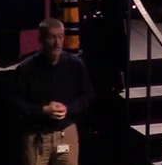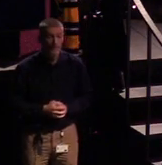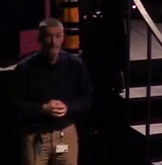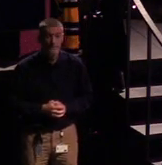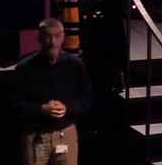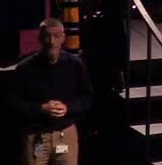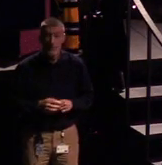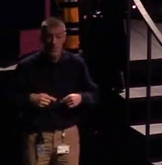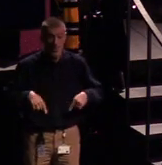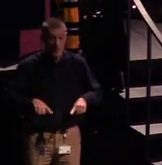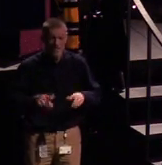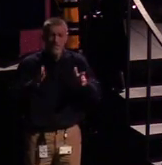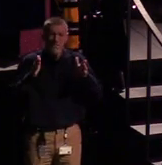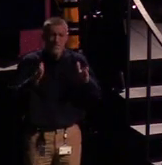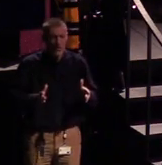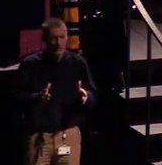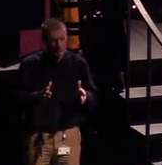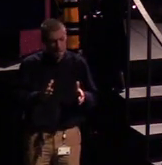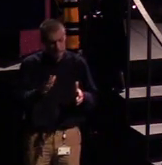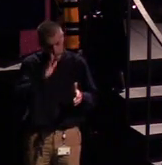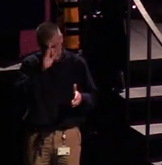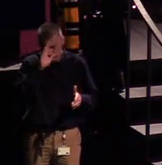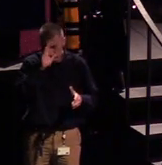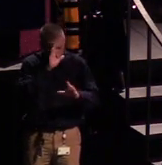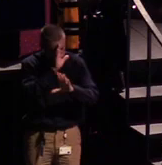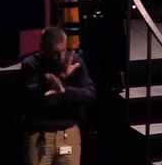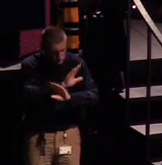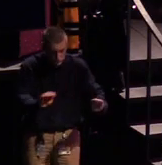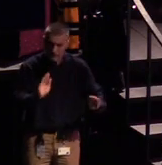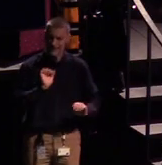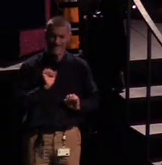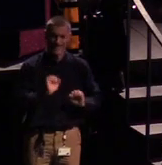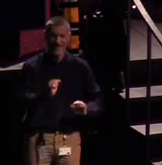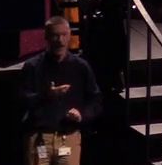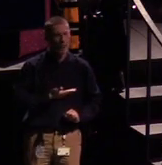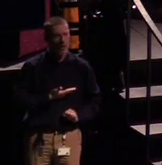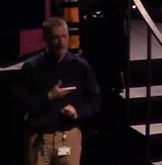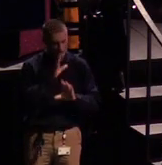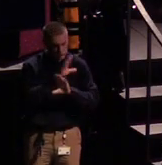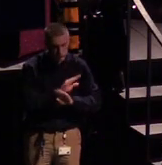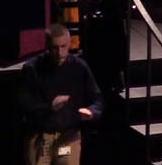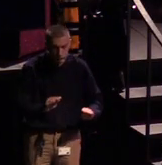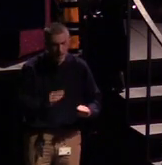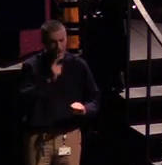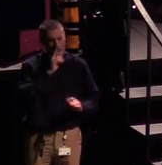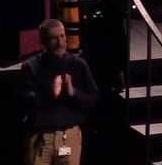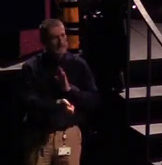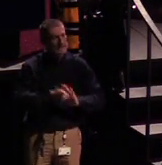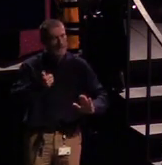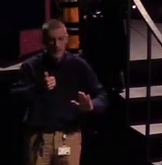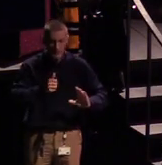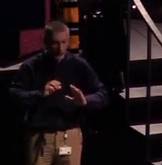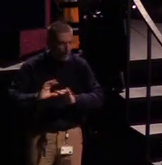ensure young people know their rights have opportunities to build skills make friends and voice